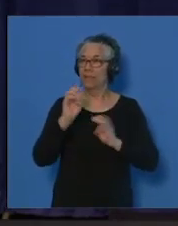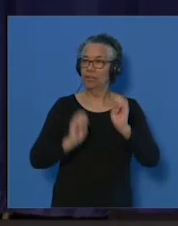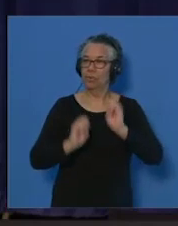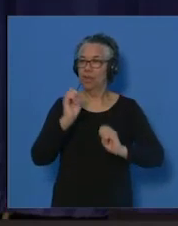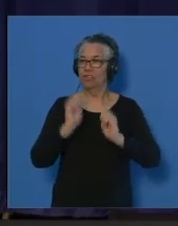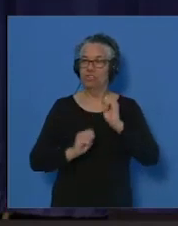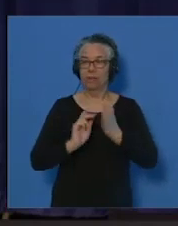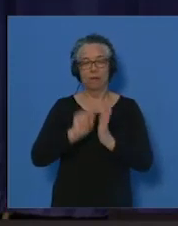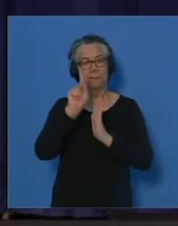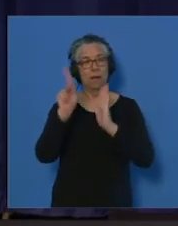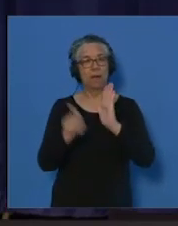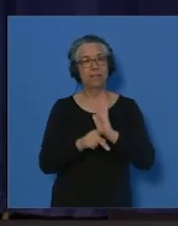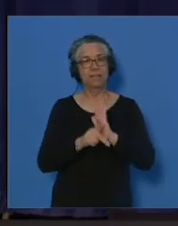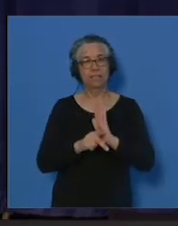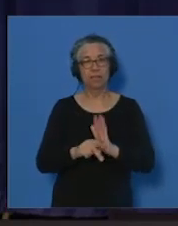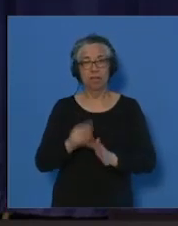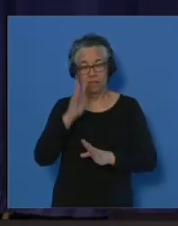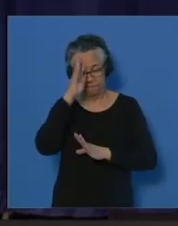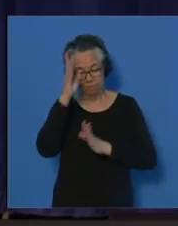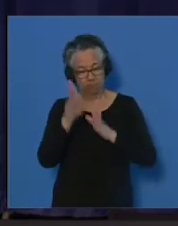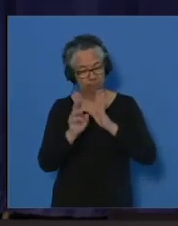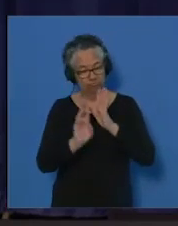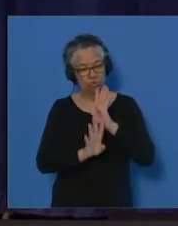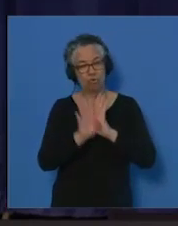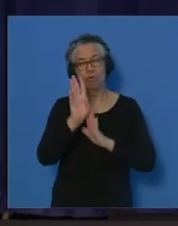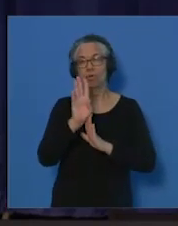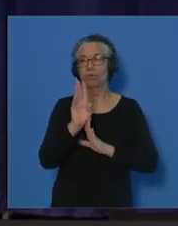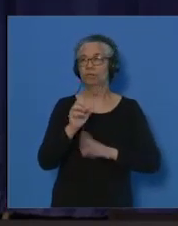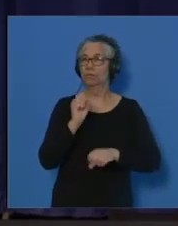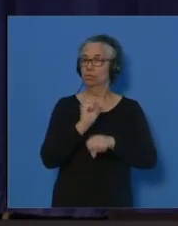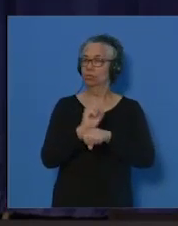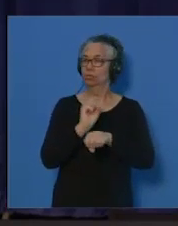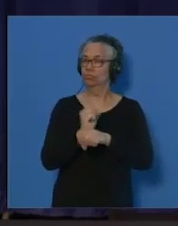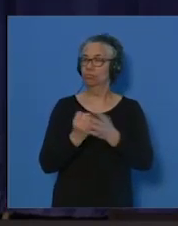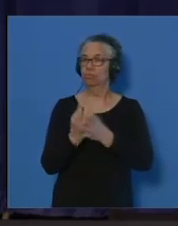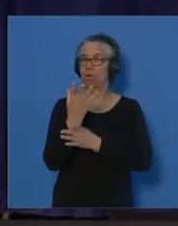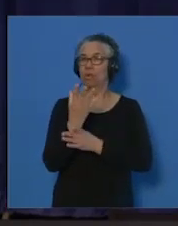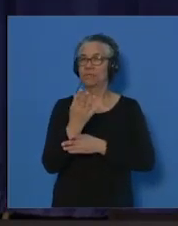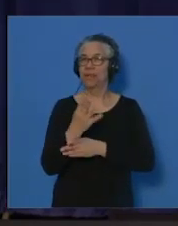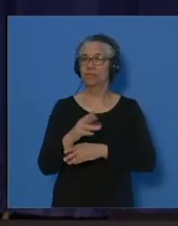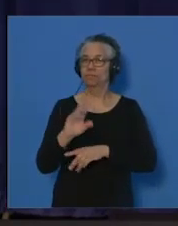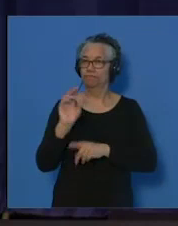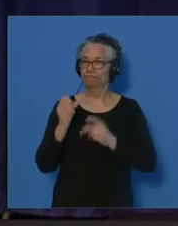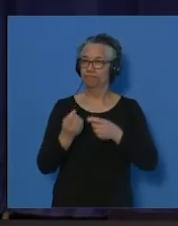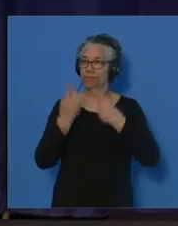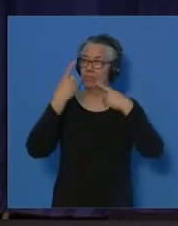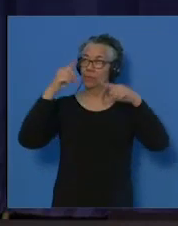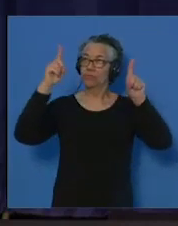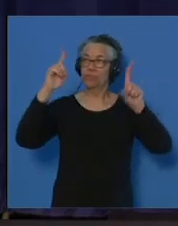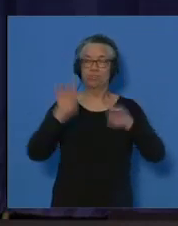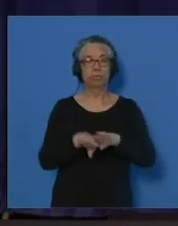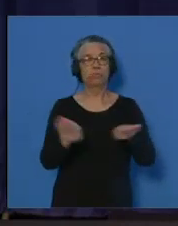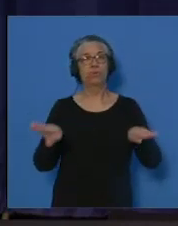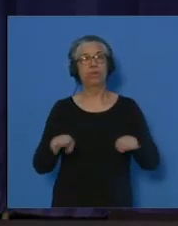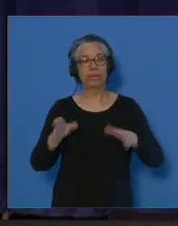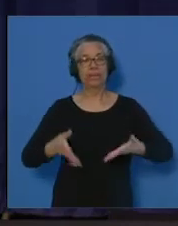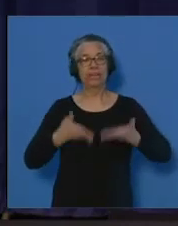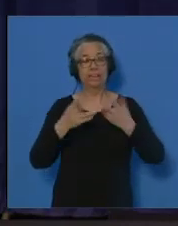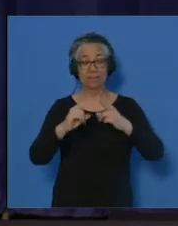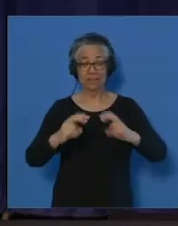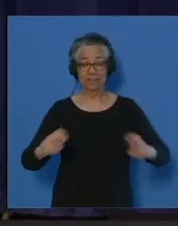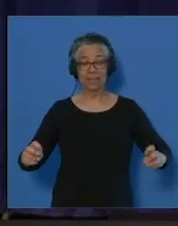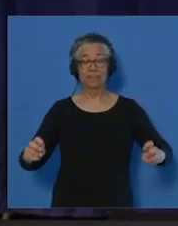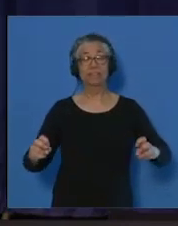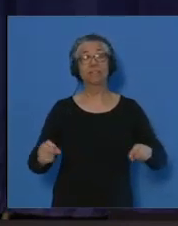growth, create jobs, and improve the long-term prosperity of Bermuda. It will provide analysis and information for